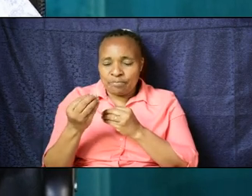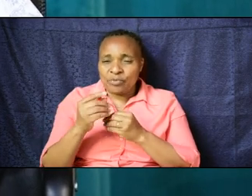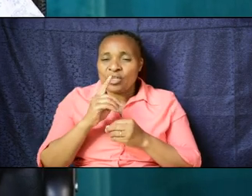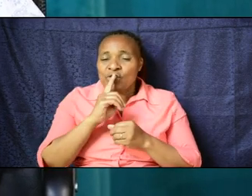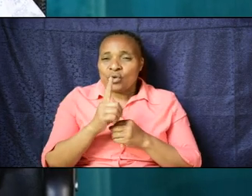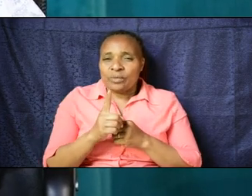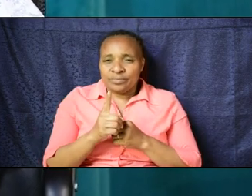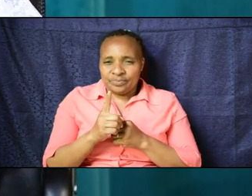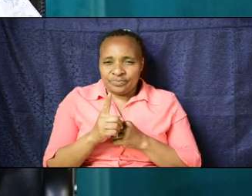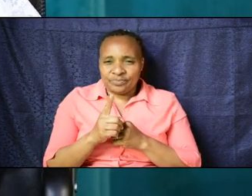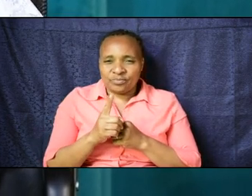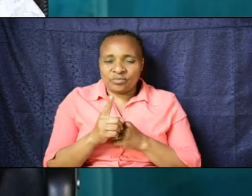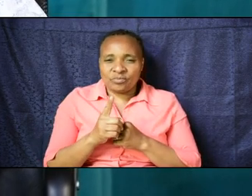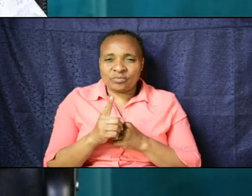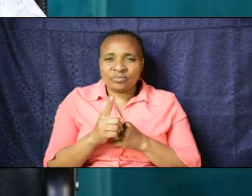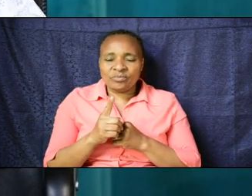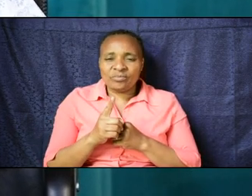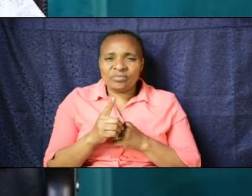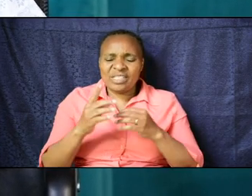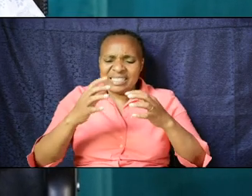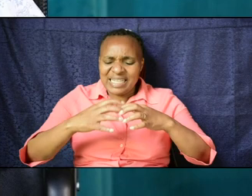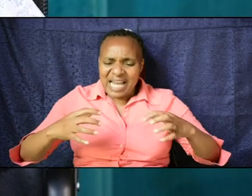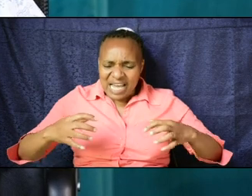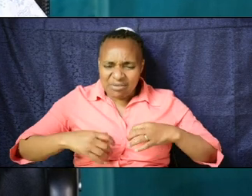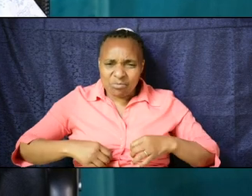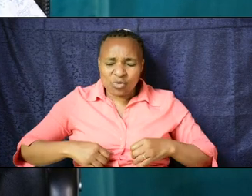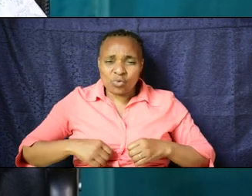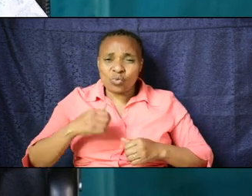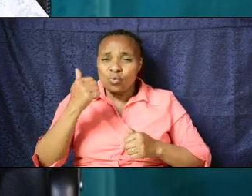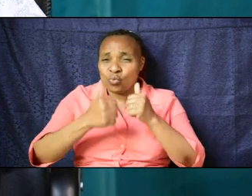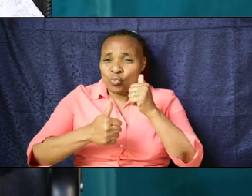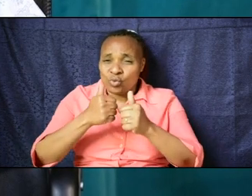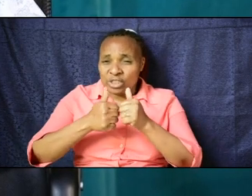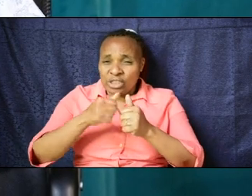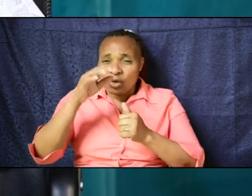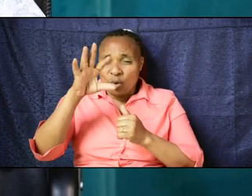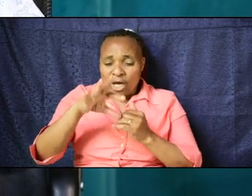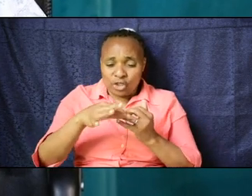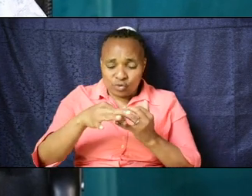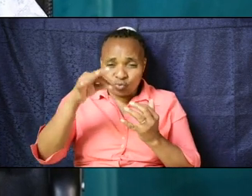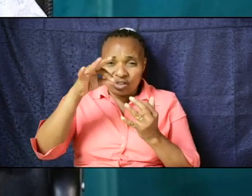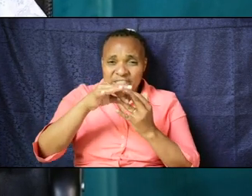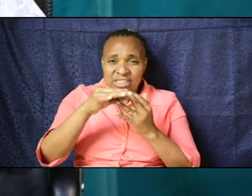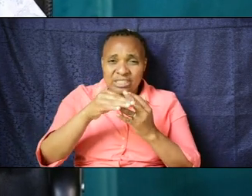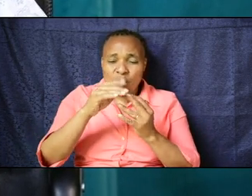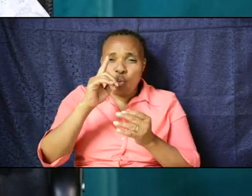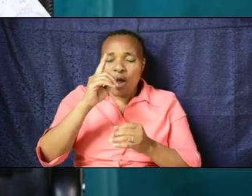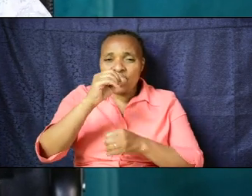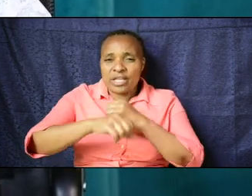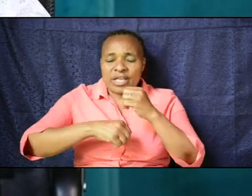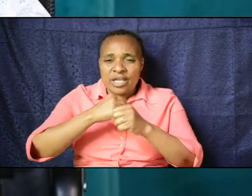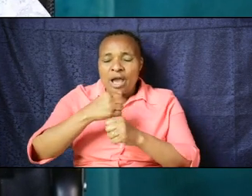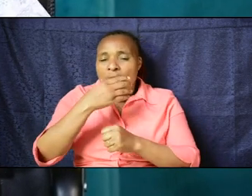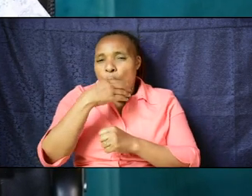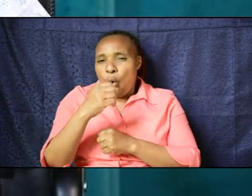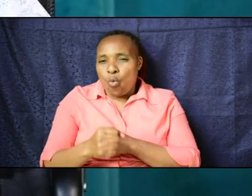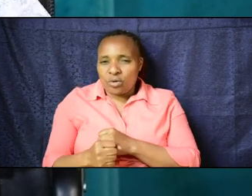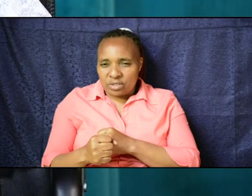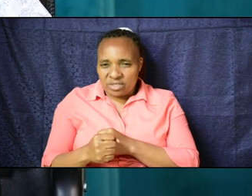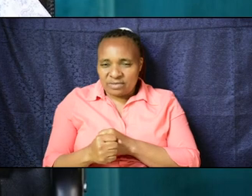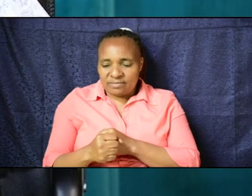So the animal they were supposed to choose must be a year old male,